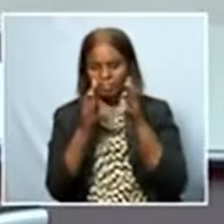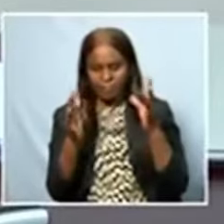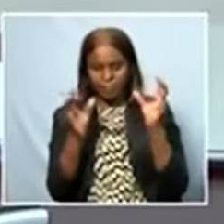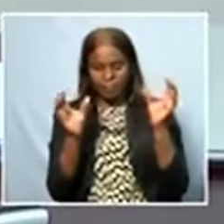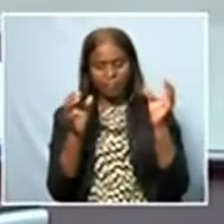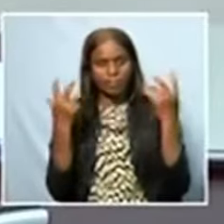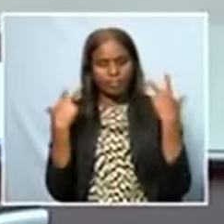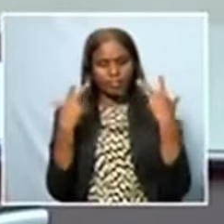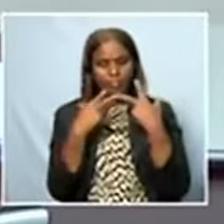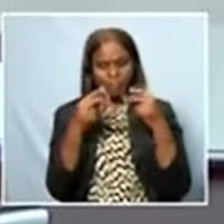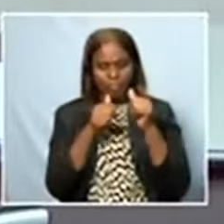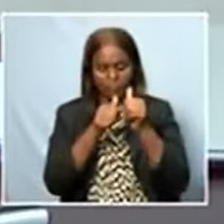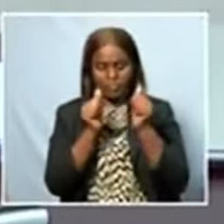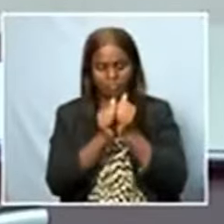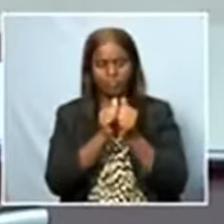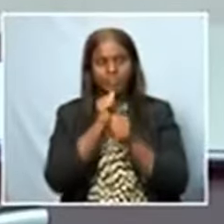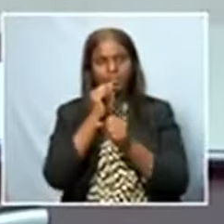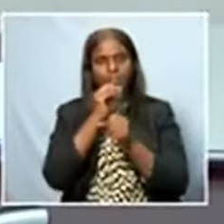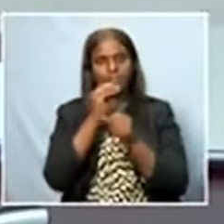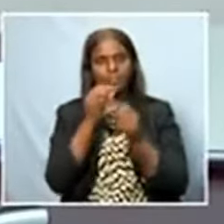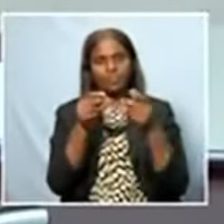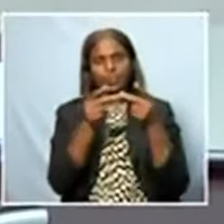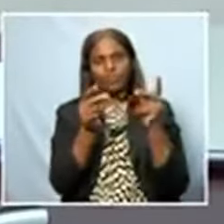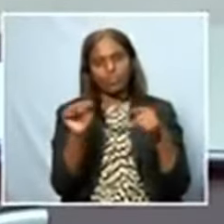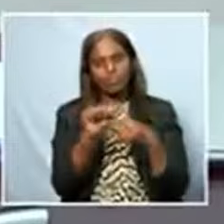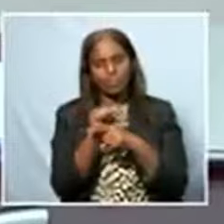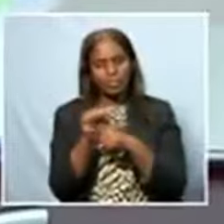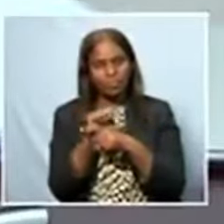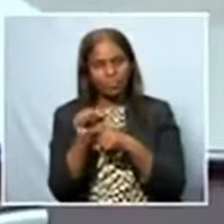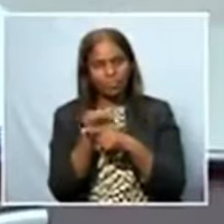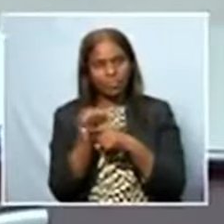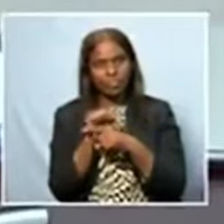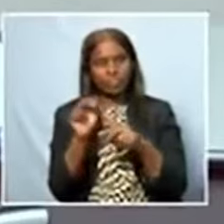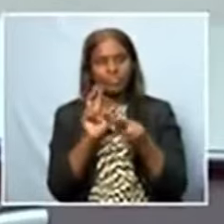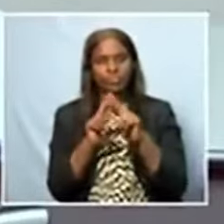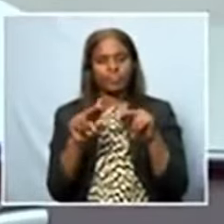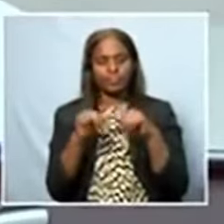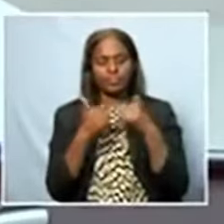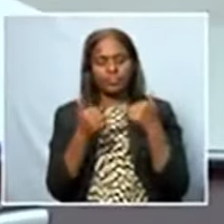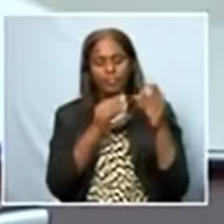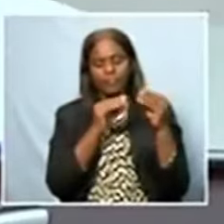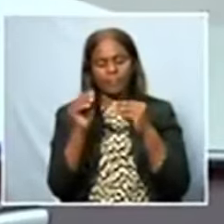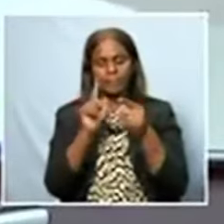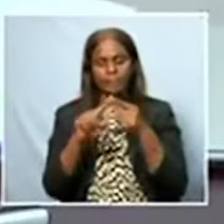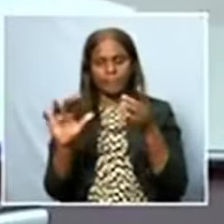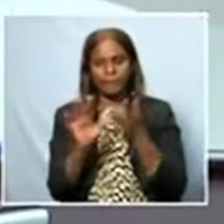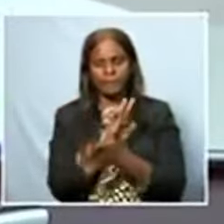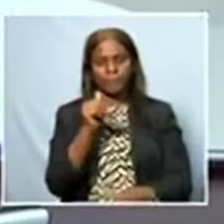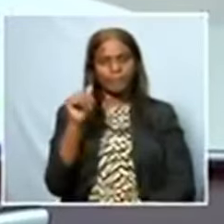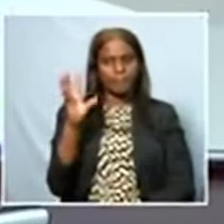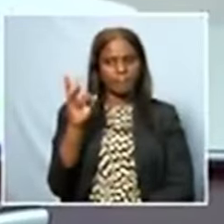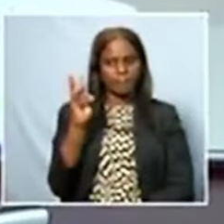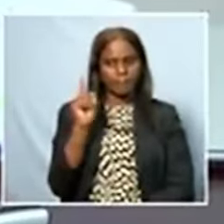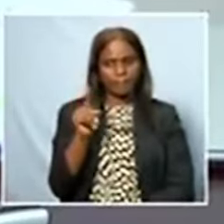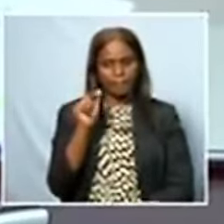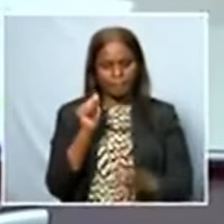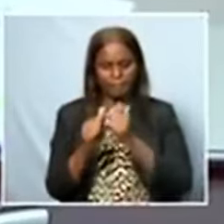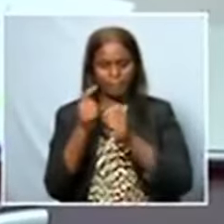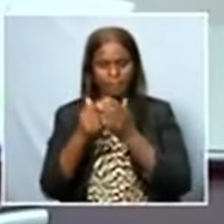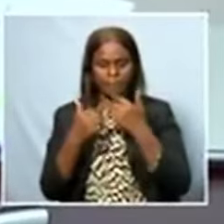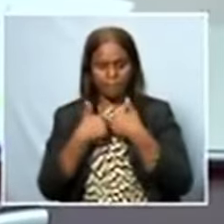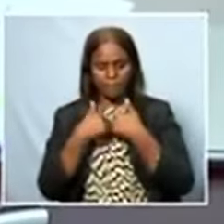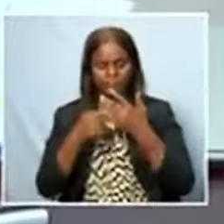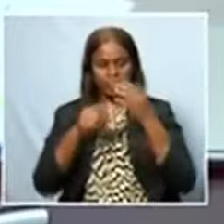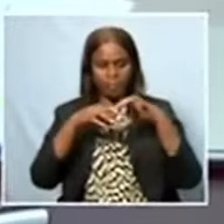customs base in line with regional practices. Chair, we move on to page 16, which